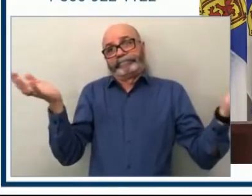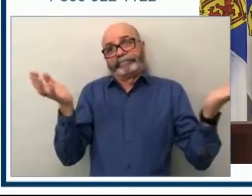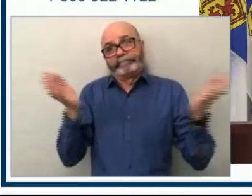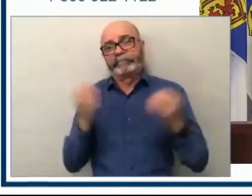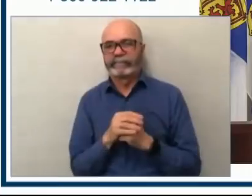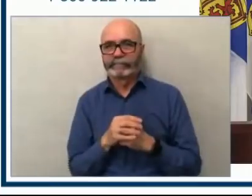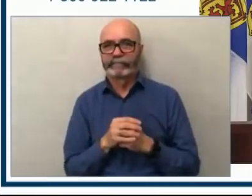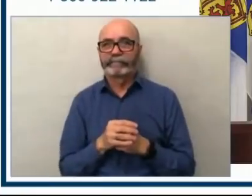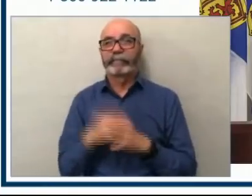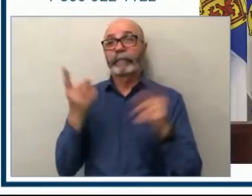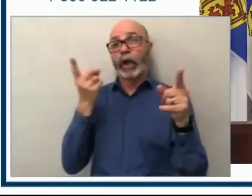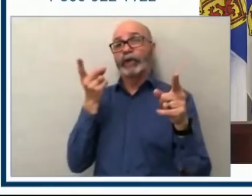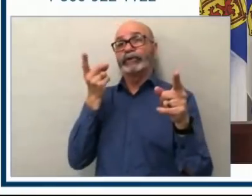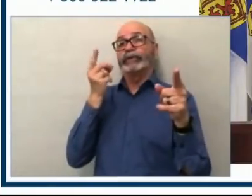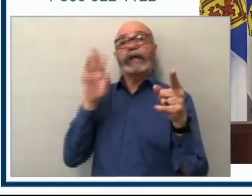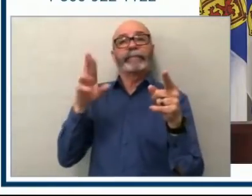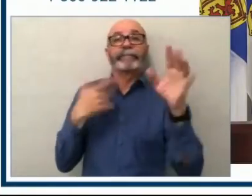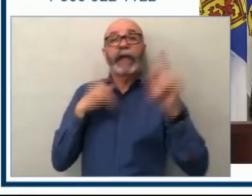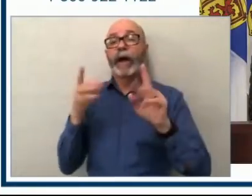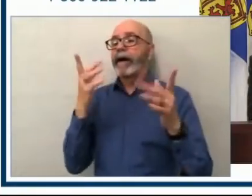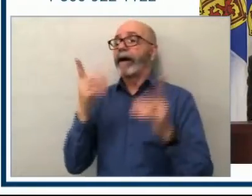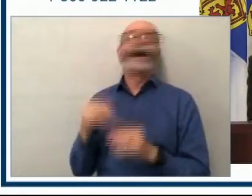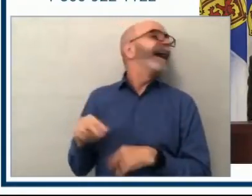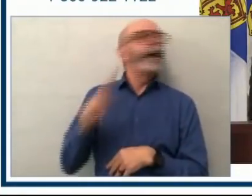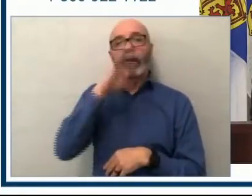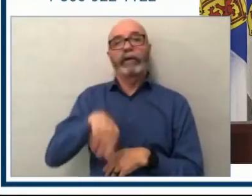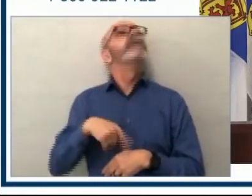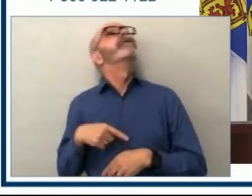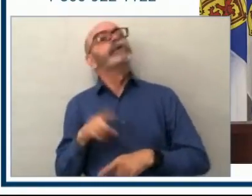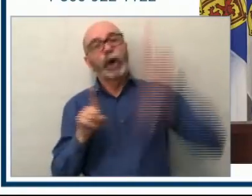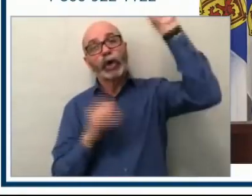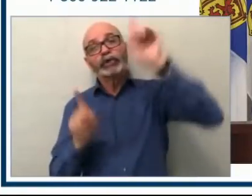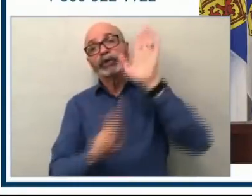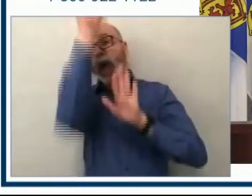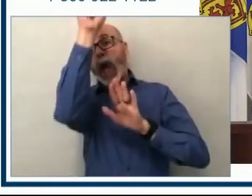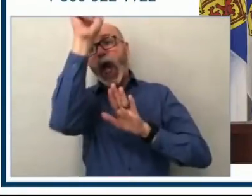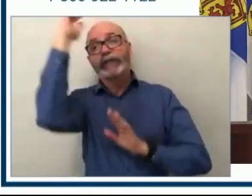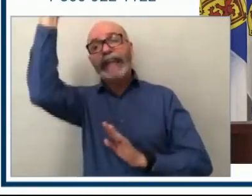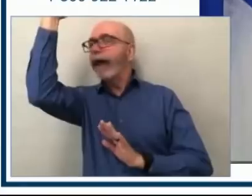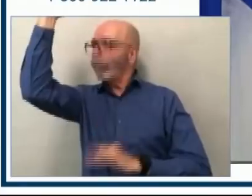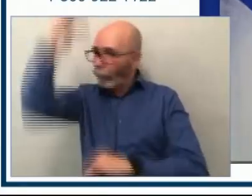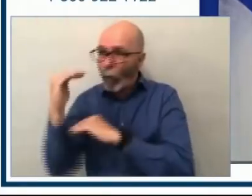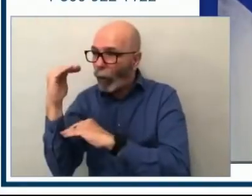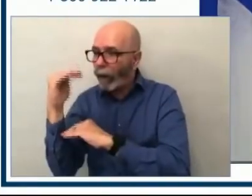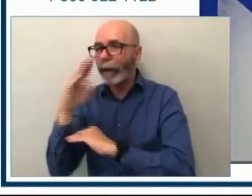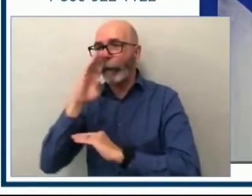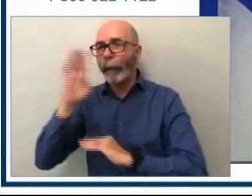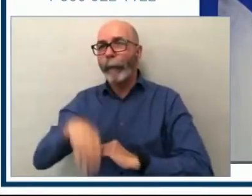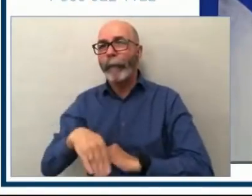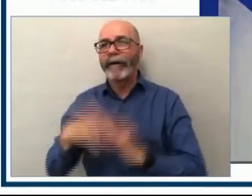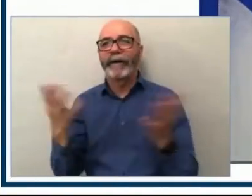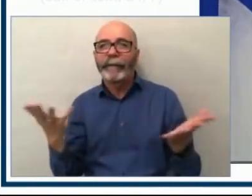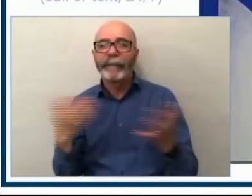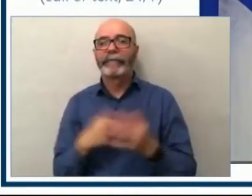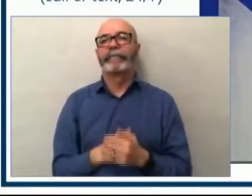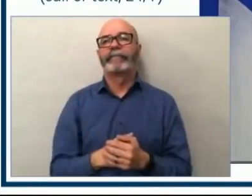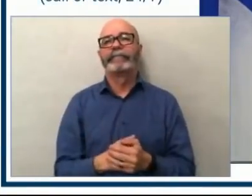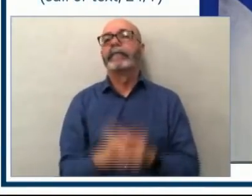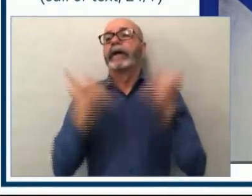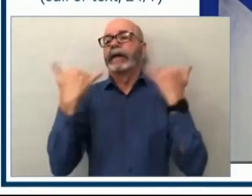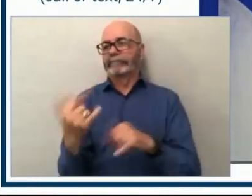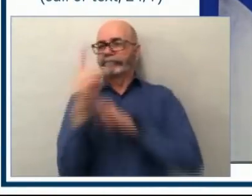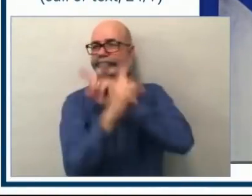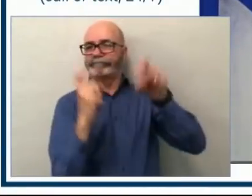That's all the time we have for questions today. Go ahead, Premier. Thank you, Chrissy. Today we reported 3 new cases, and that may not seem